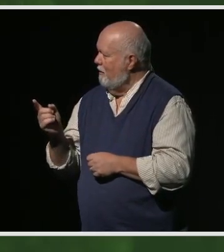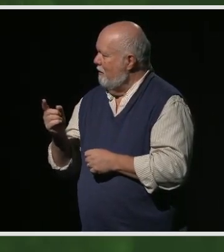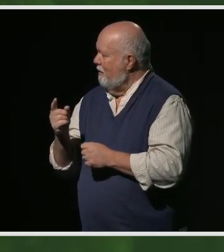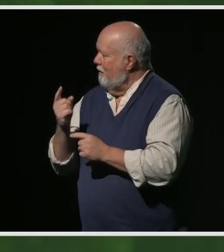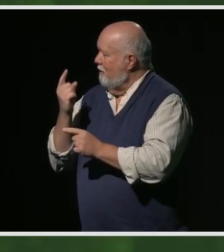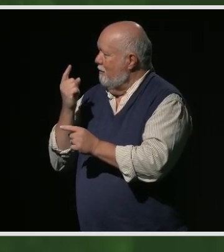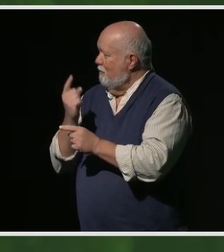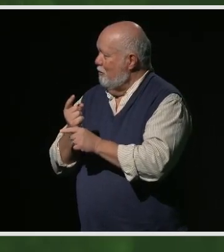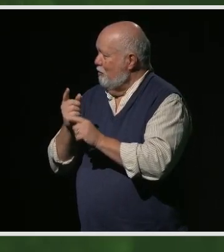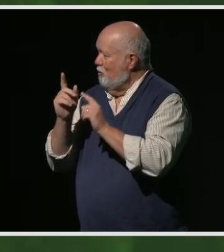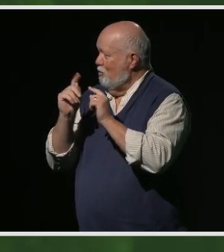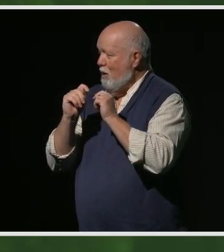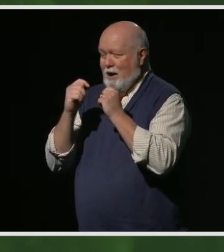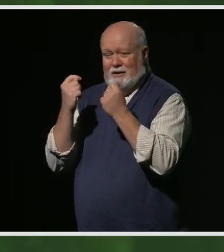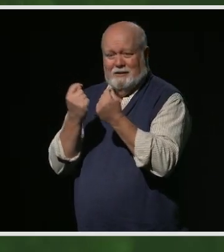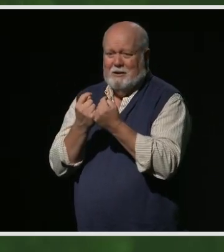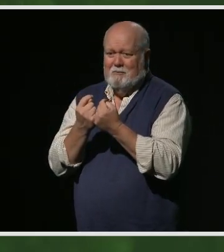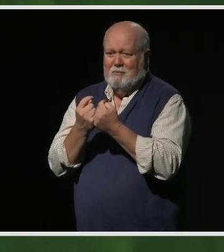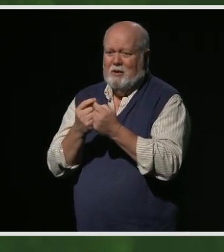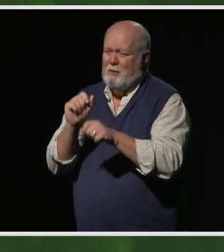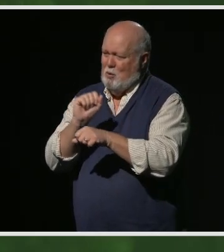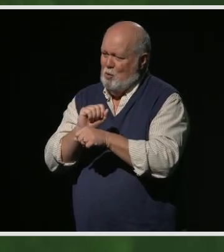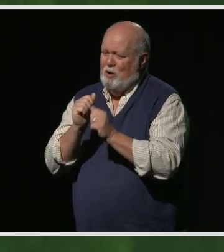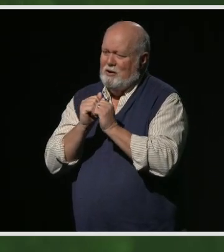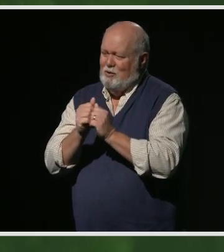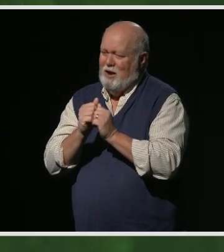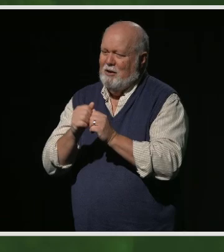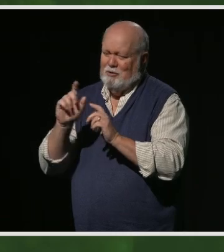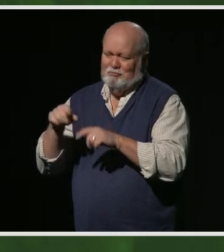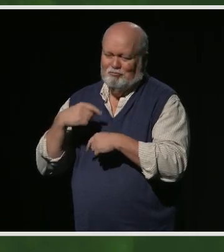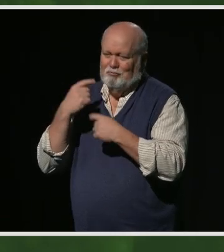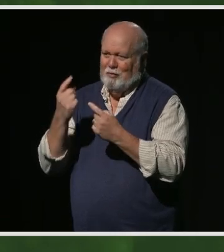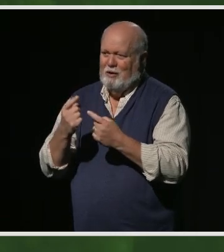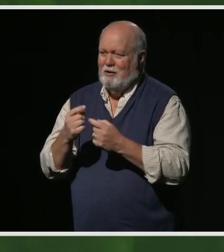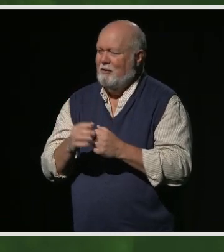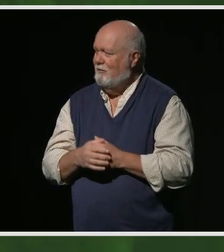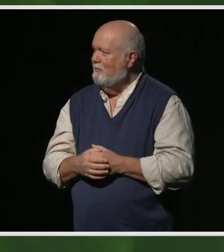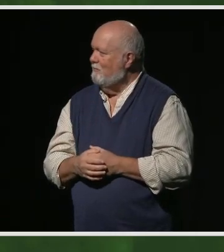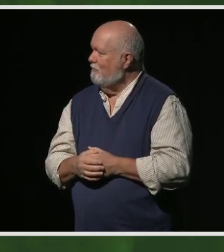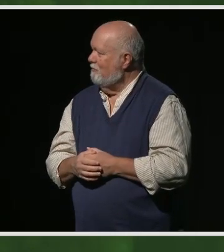been delivering on milestones for years together and is the right team to scale.